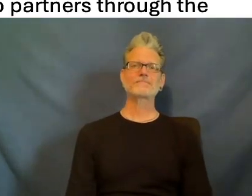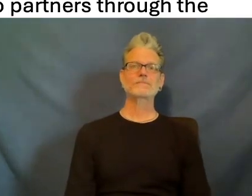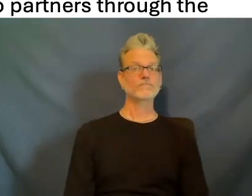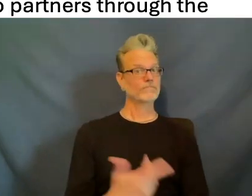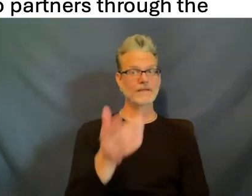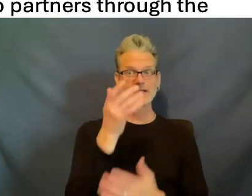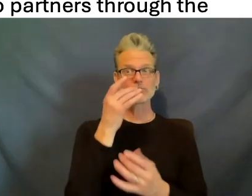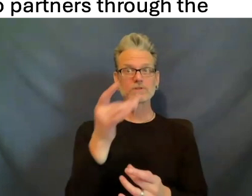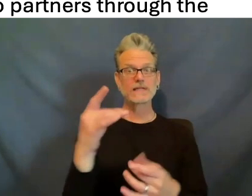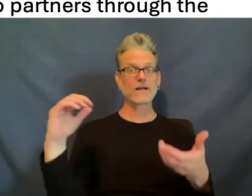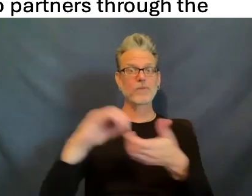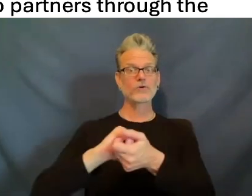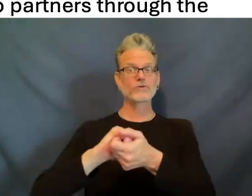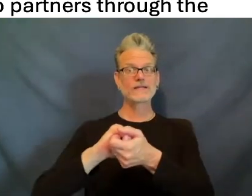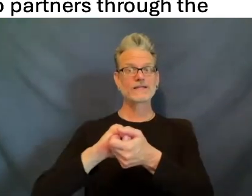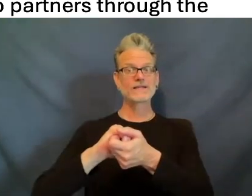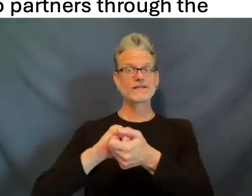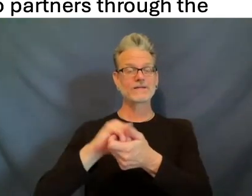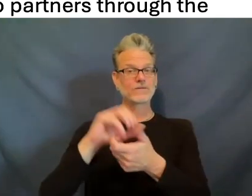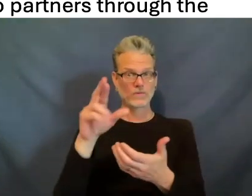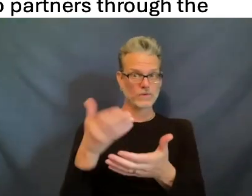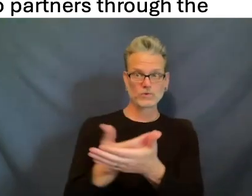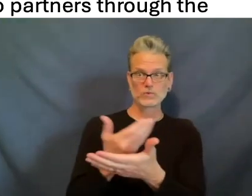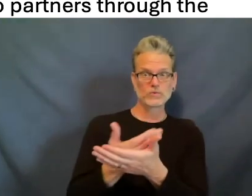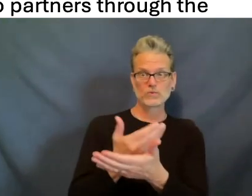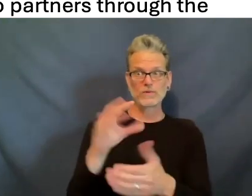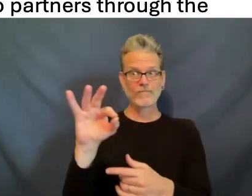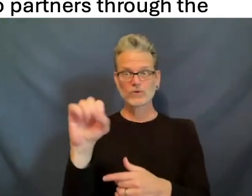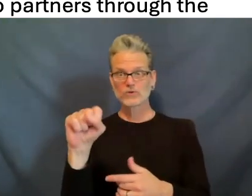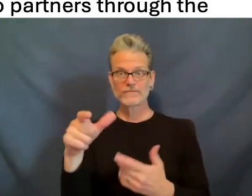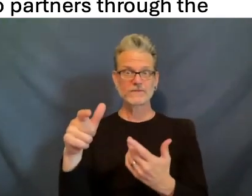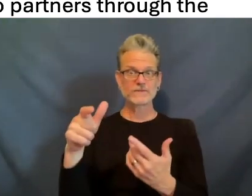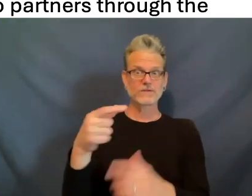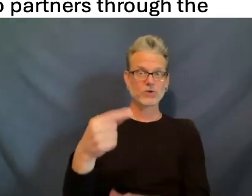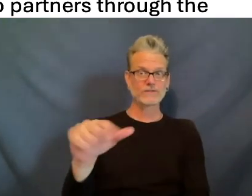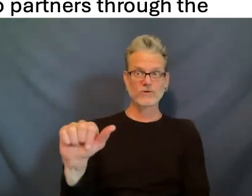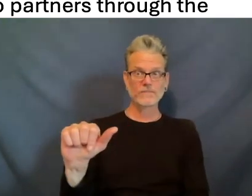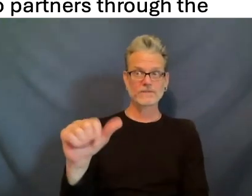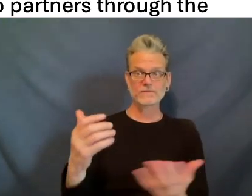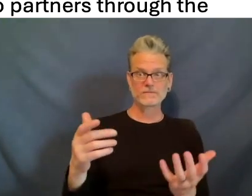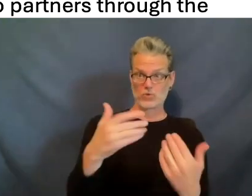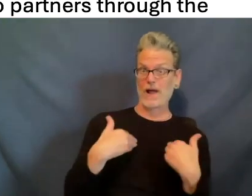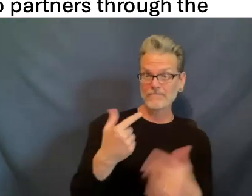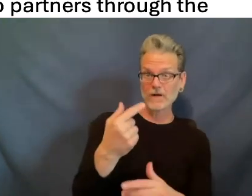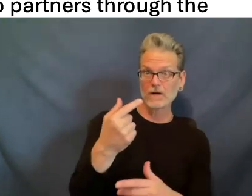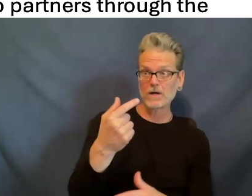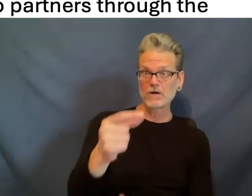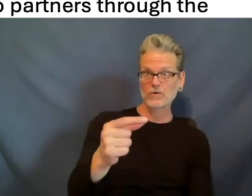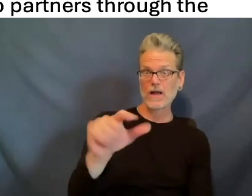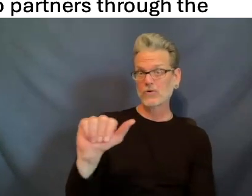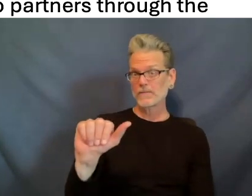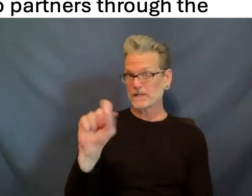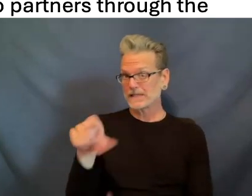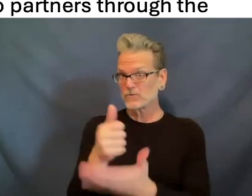Interested in partnering with or are new to the Forest Service grants and agreements, have a grant or agreement but need help? At